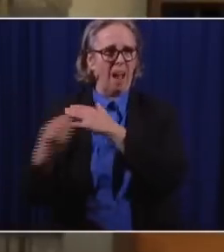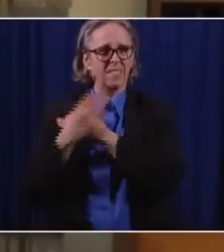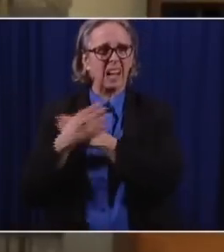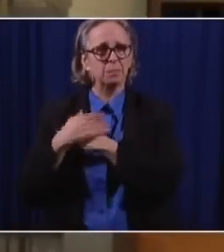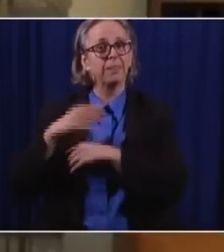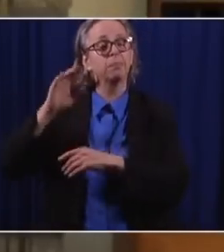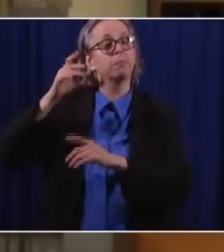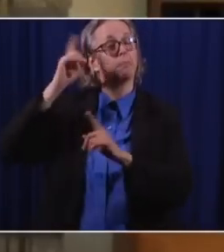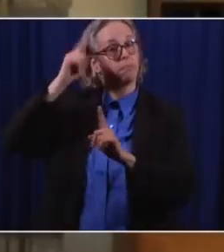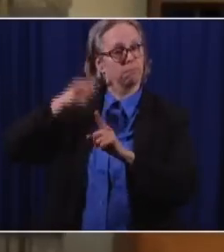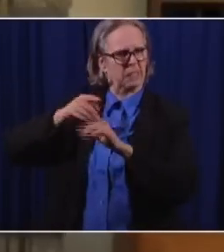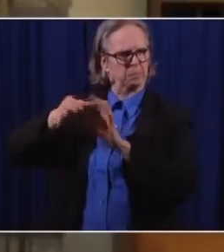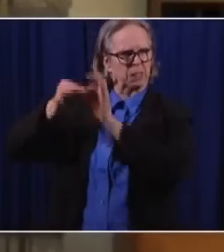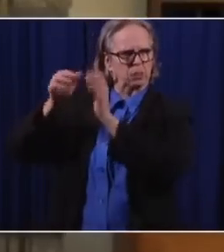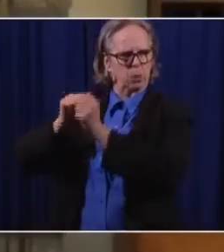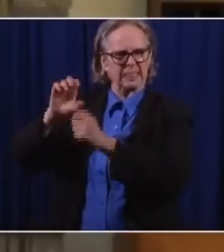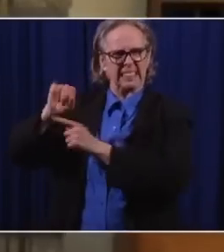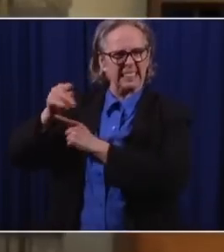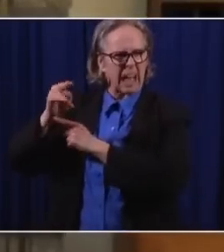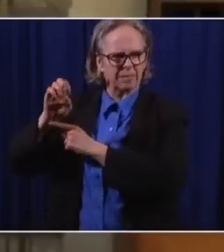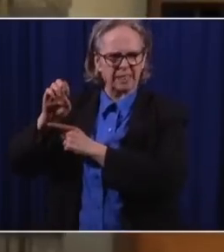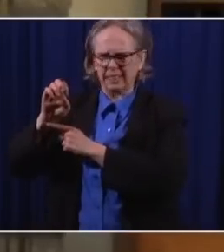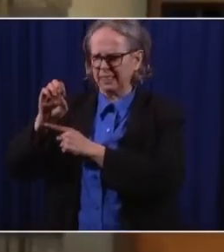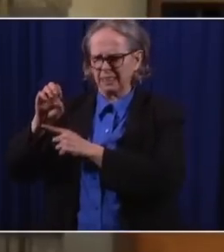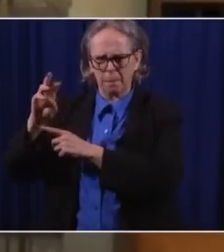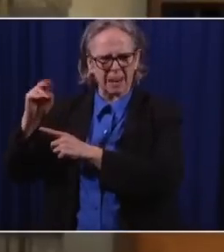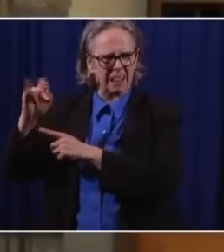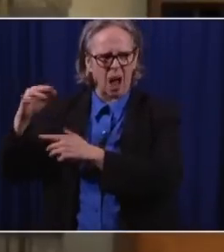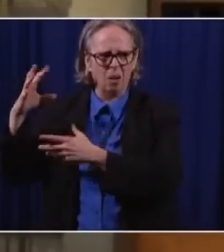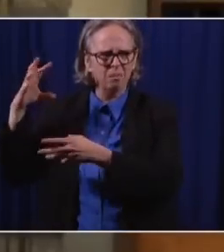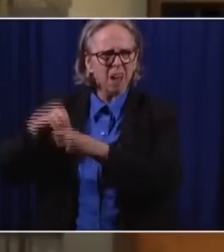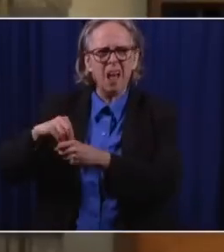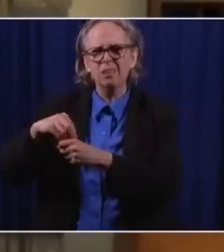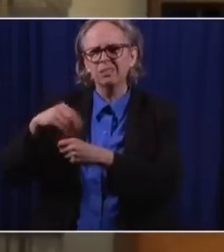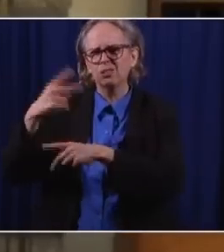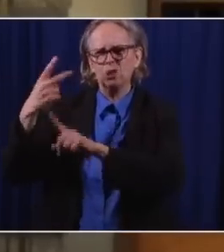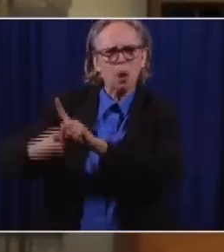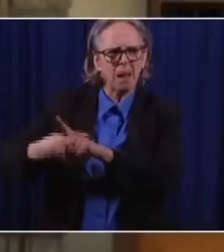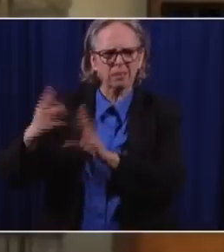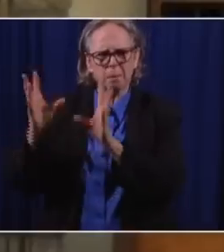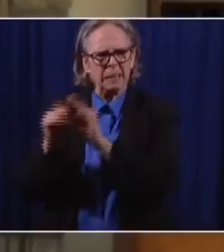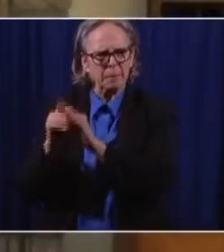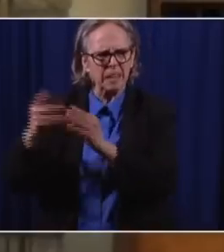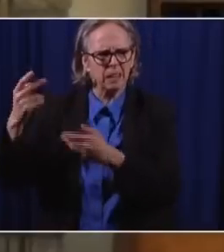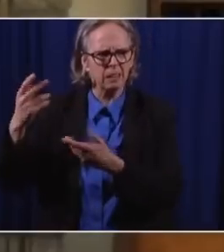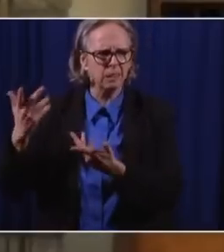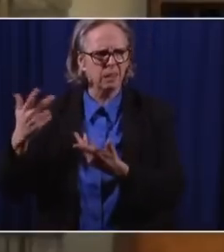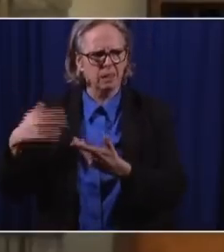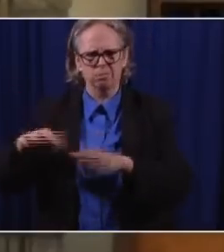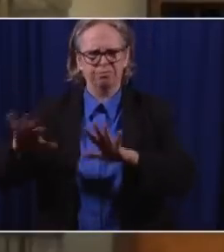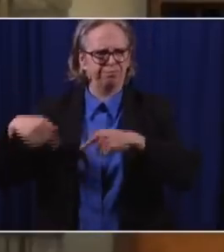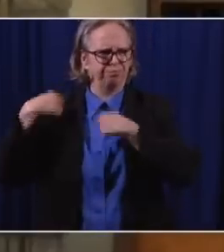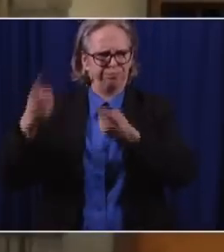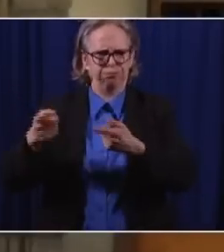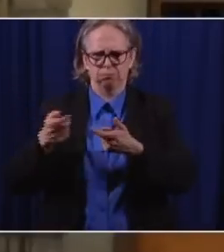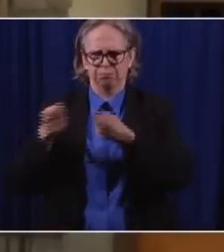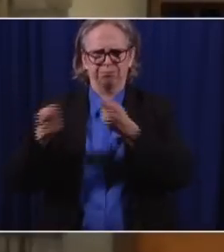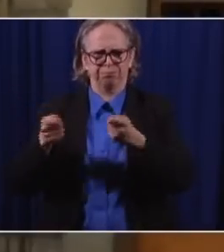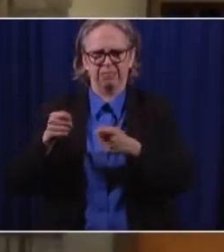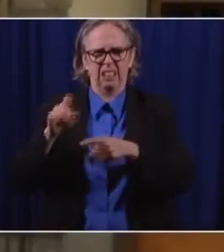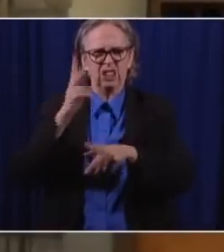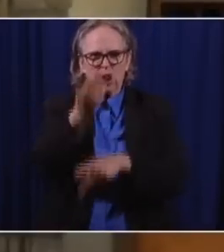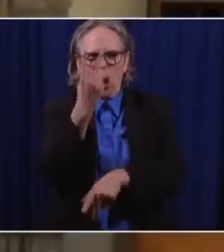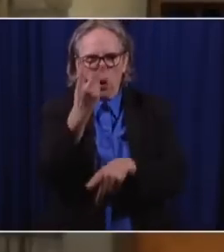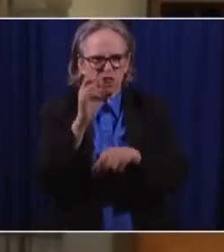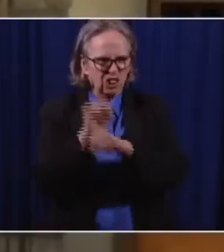in our meetings, conference calls. She's been carrying 2 jobs, and now she's just going to focus on the one job. And